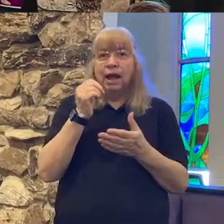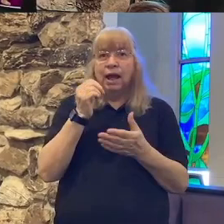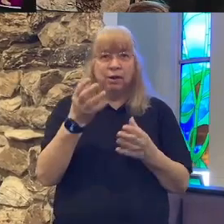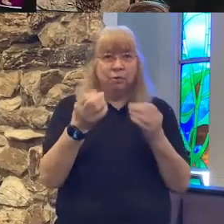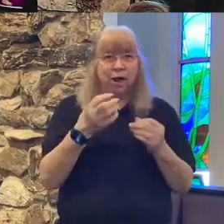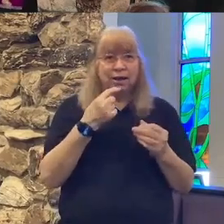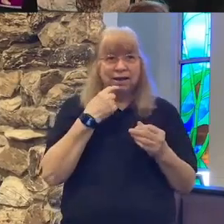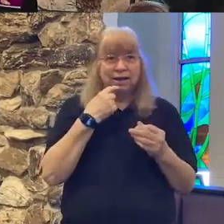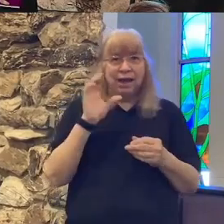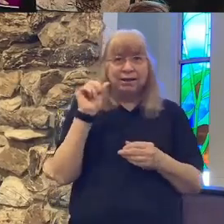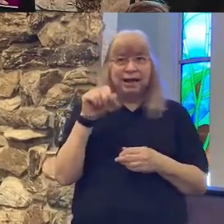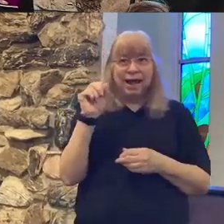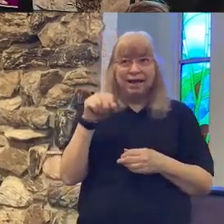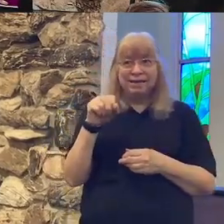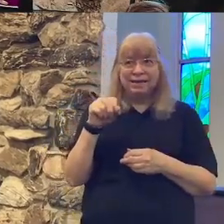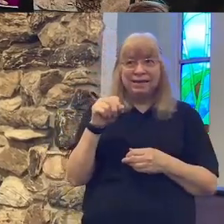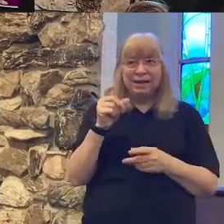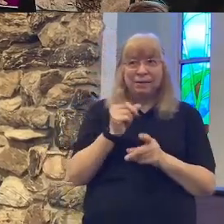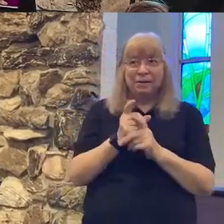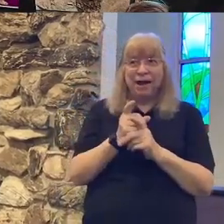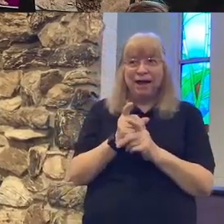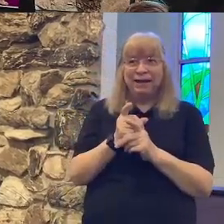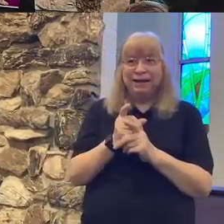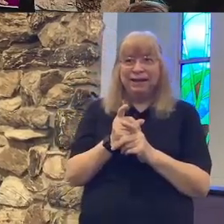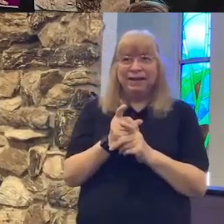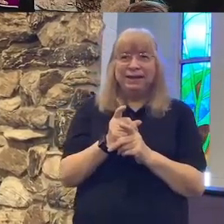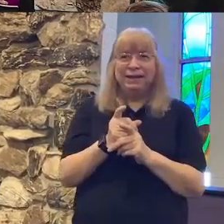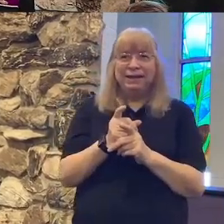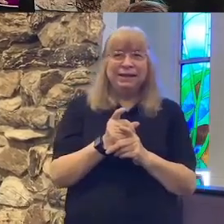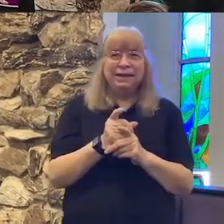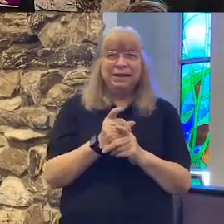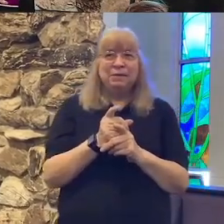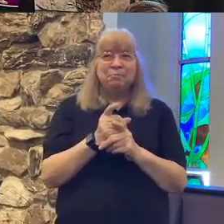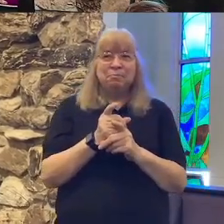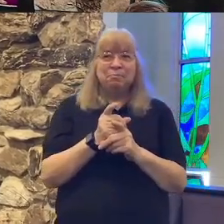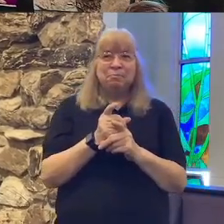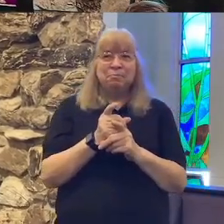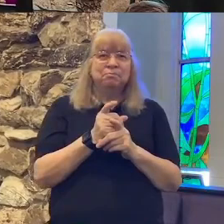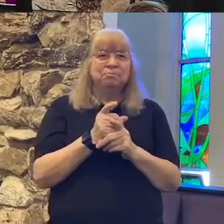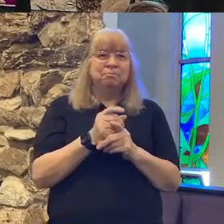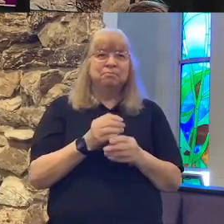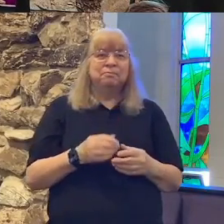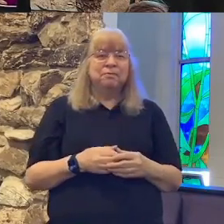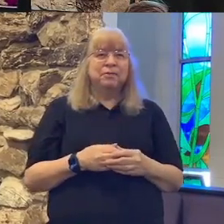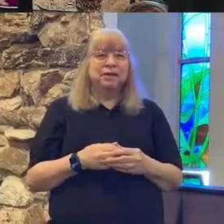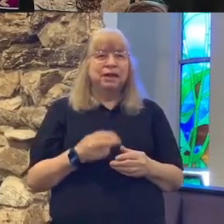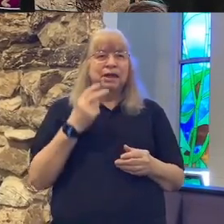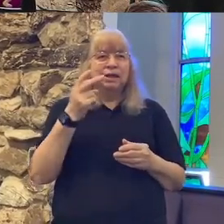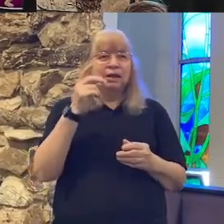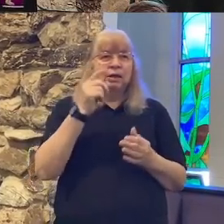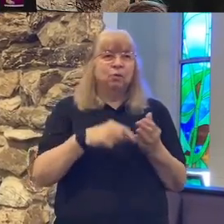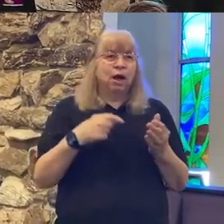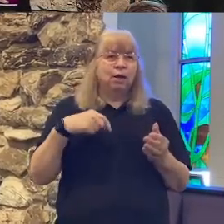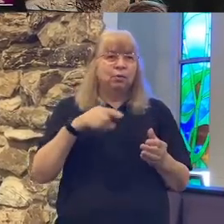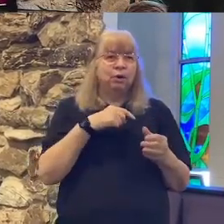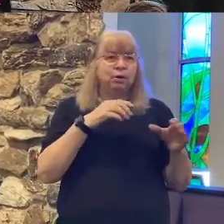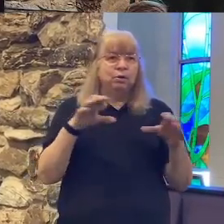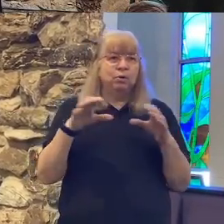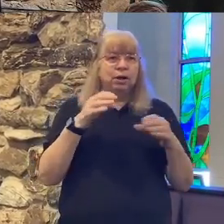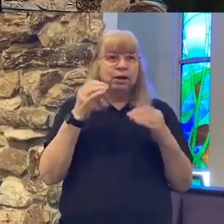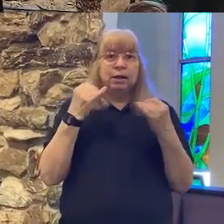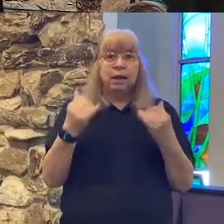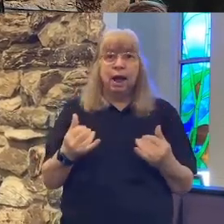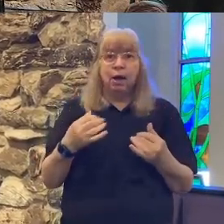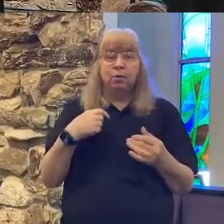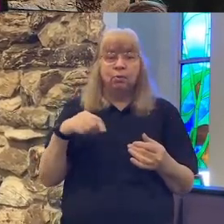Right? You see, what we're doing right now is we're